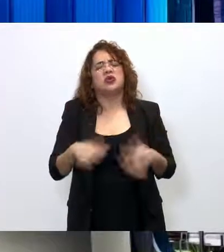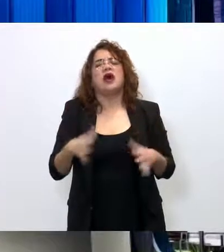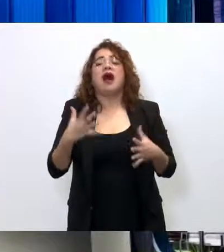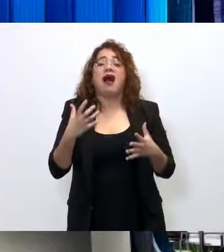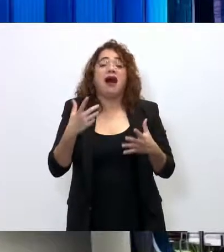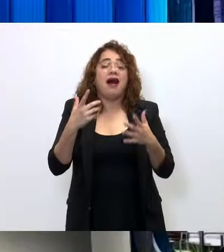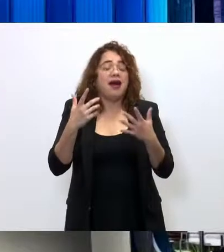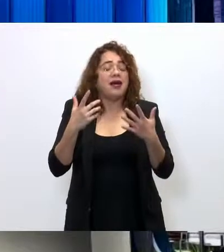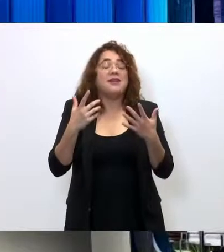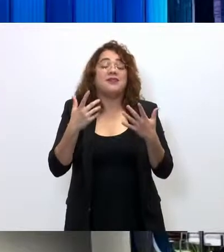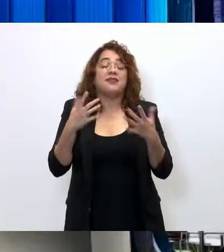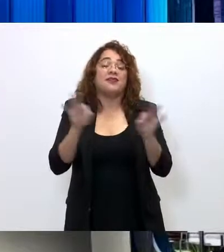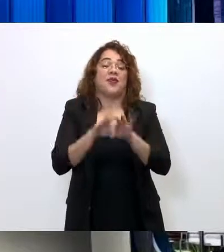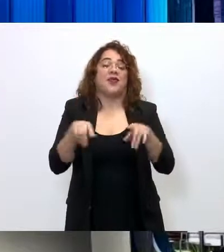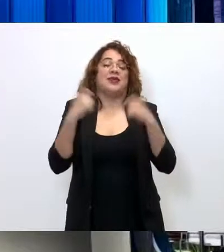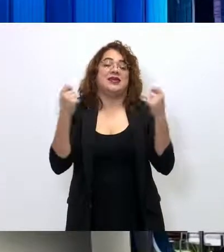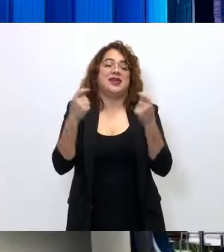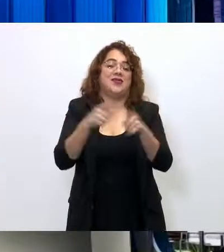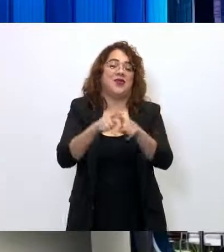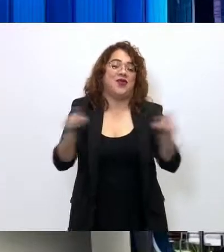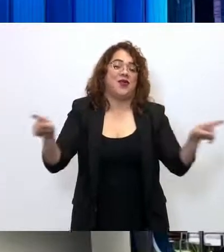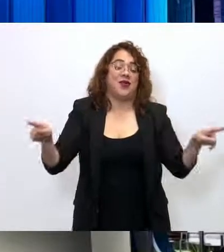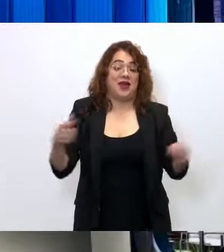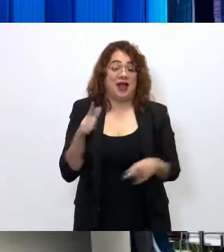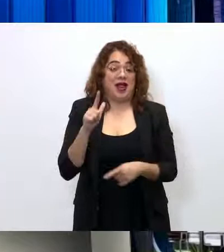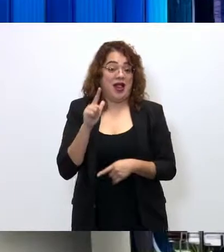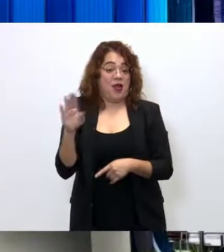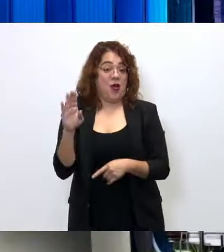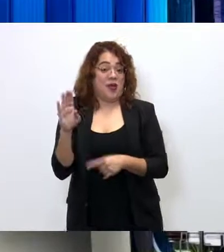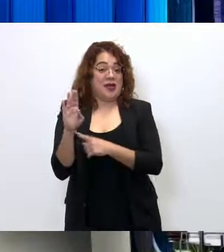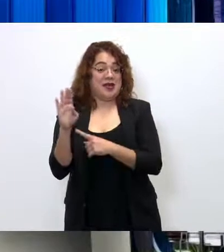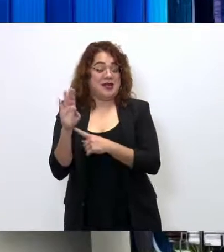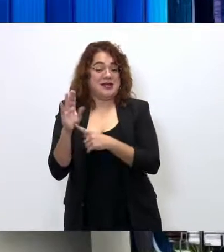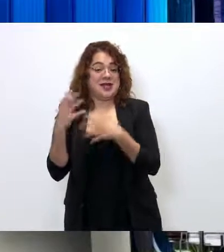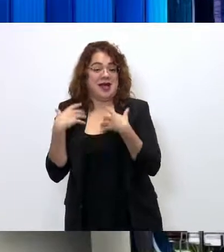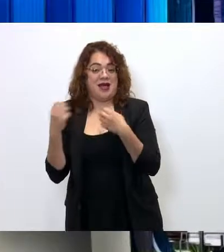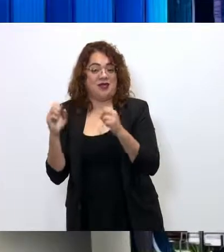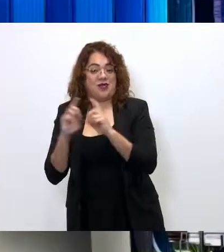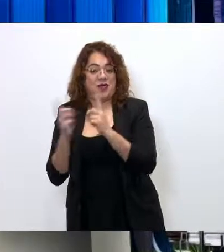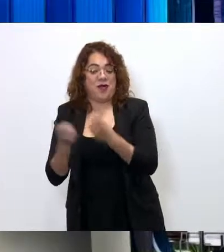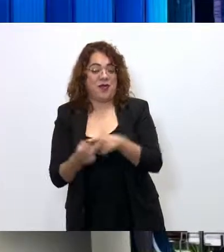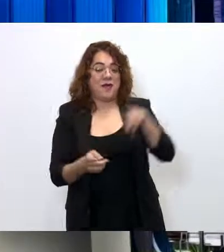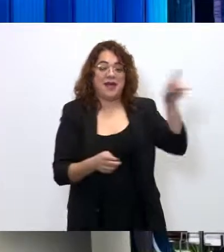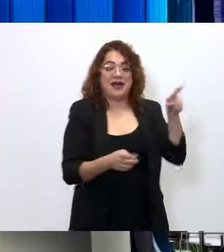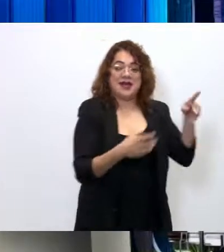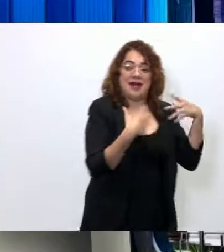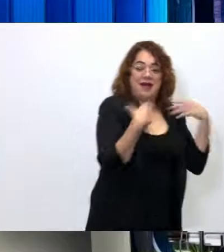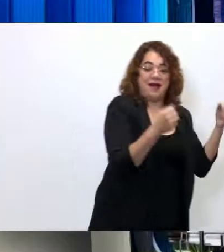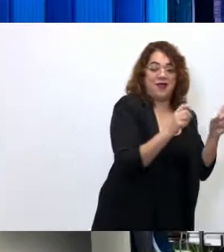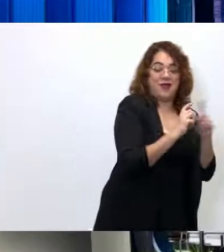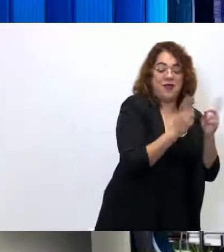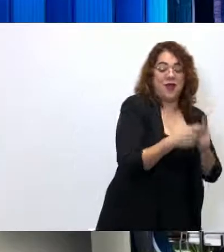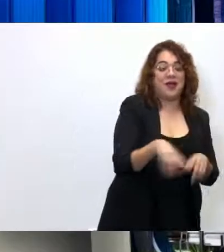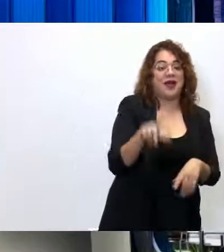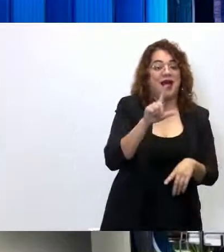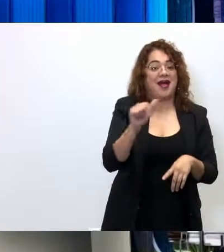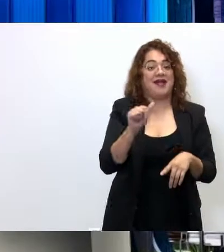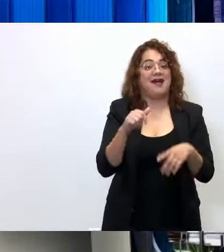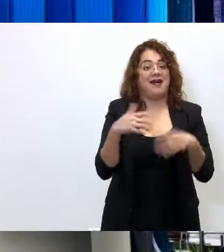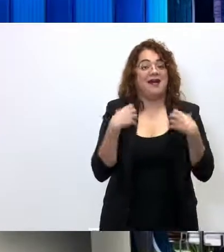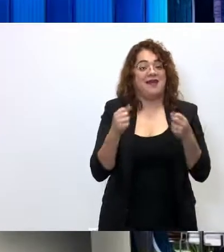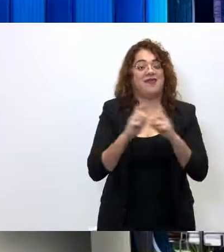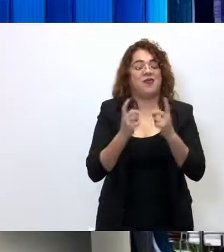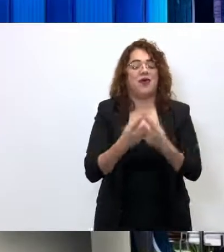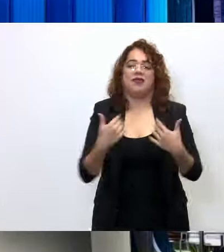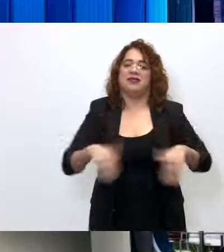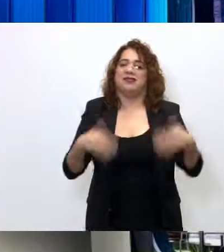you know, Long Beach is one of only 3 city-run health departments in California. It's been improving the health of Long Beach for over a century. Not only do we